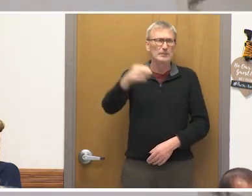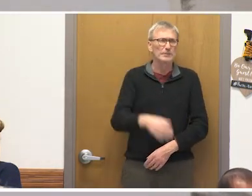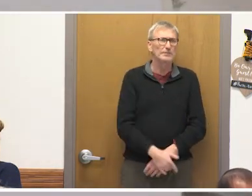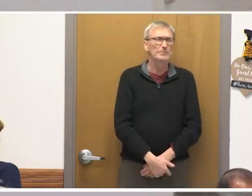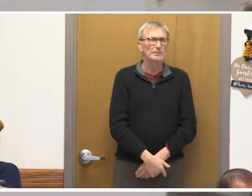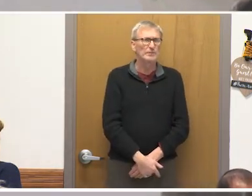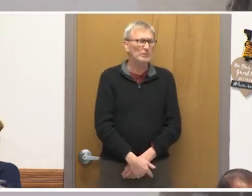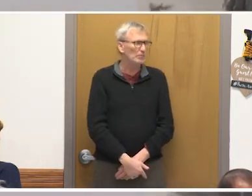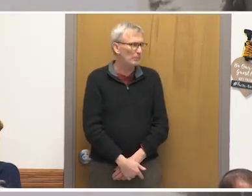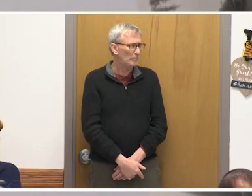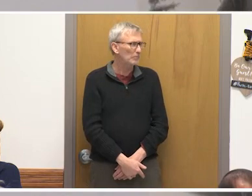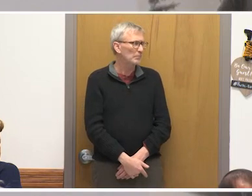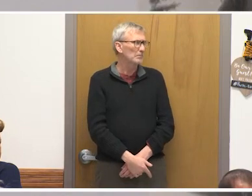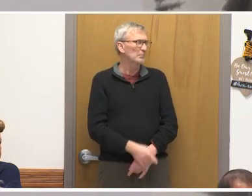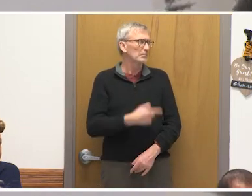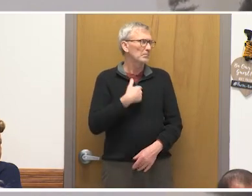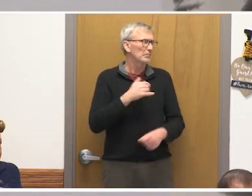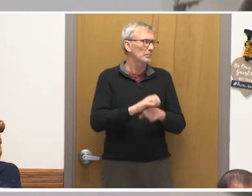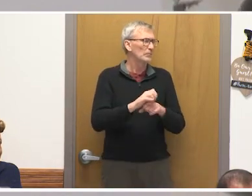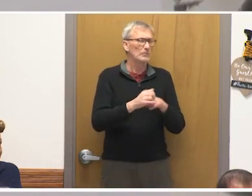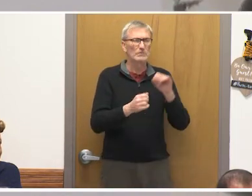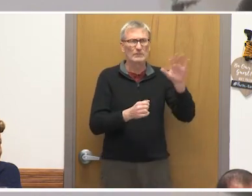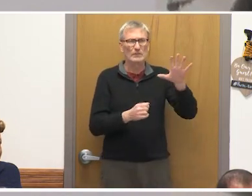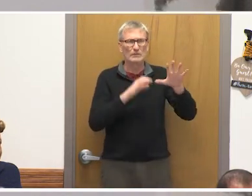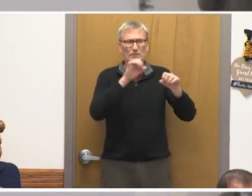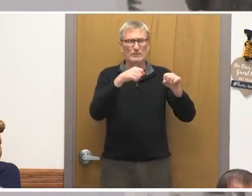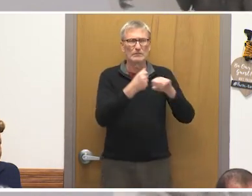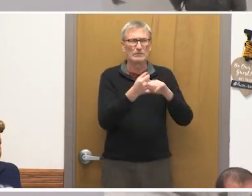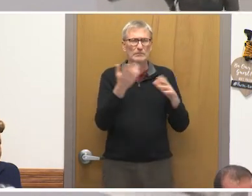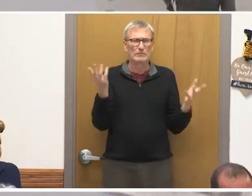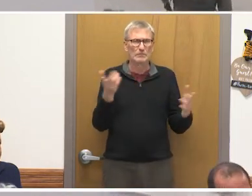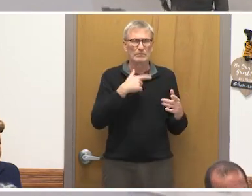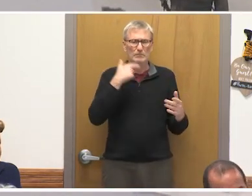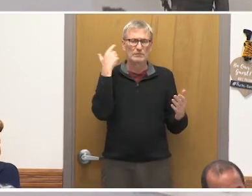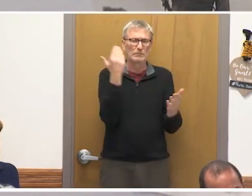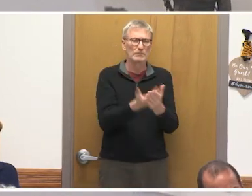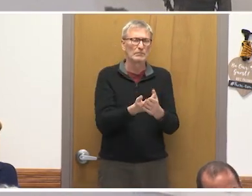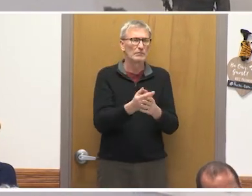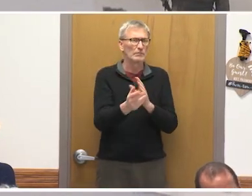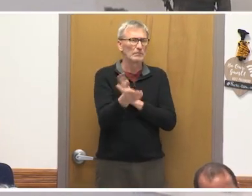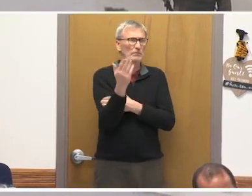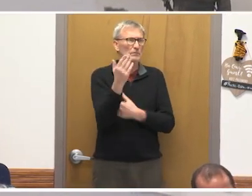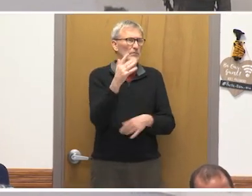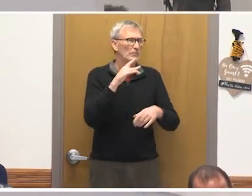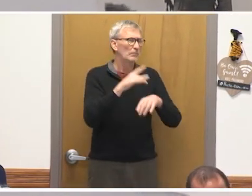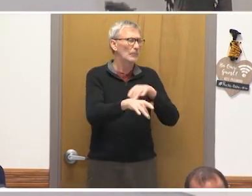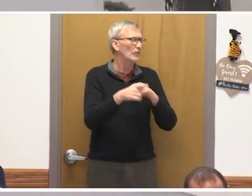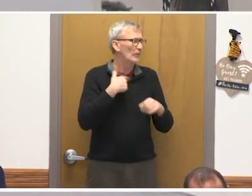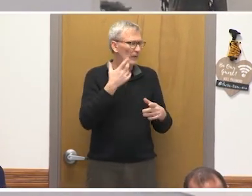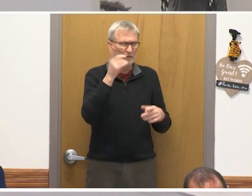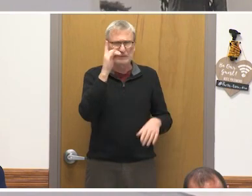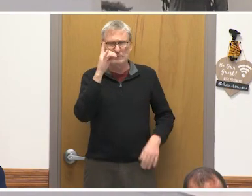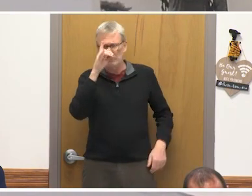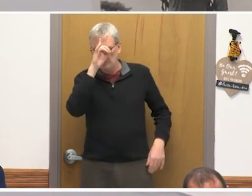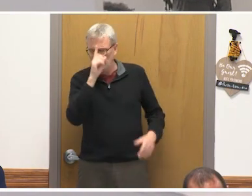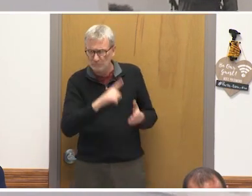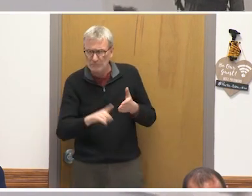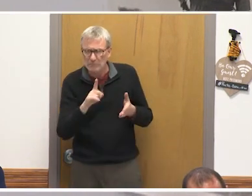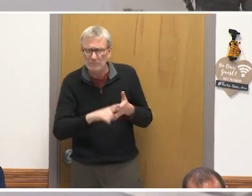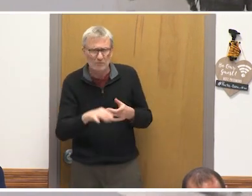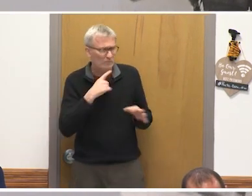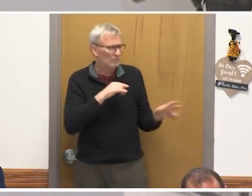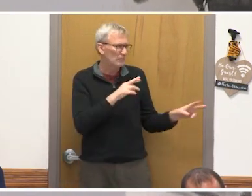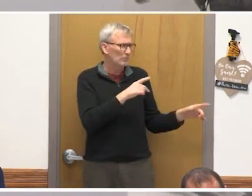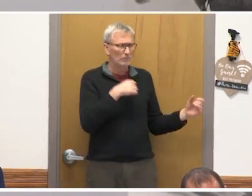talk about it. I've been working here for 5 years, and I come very early. And I did my research. I drove around